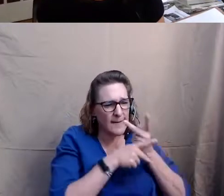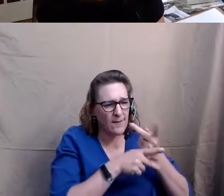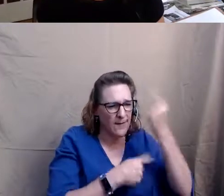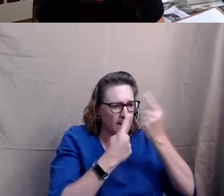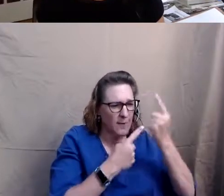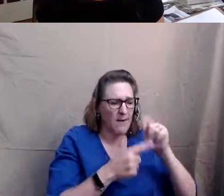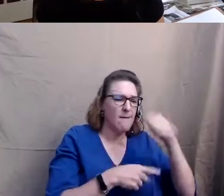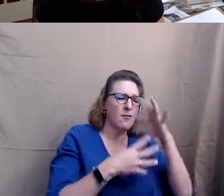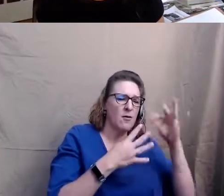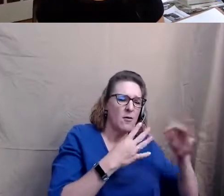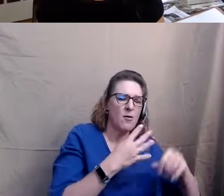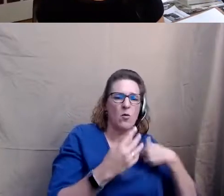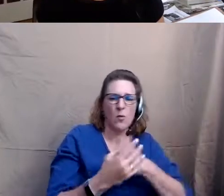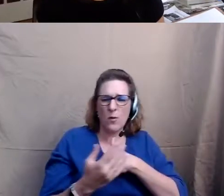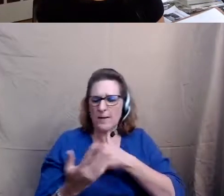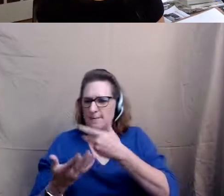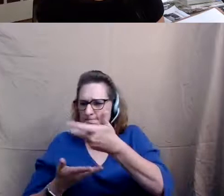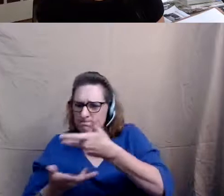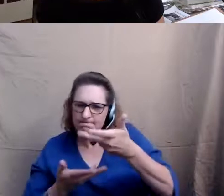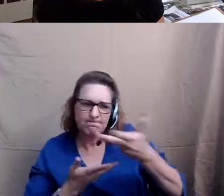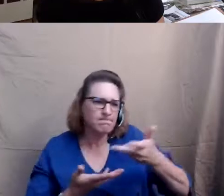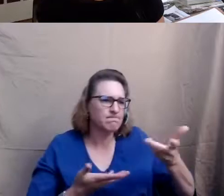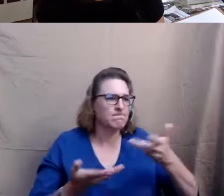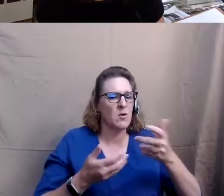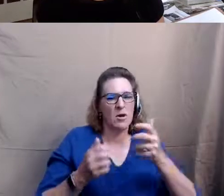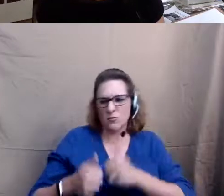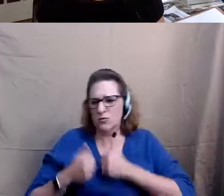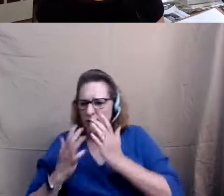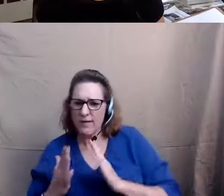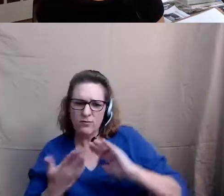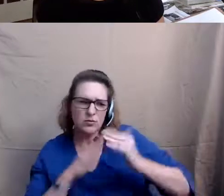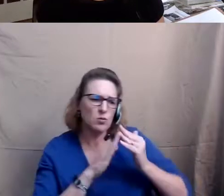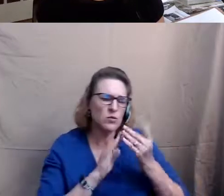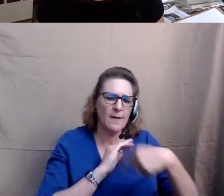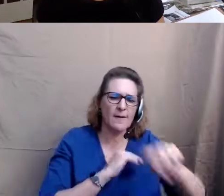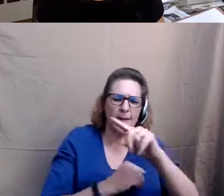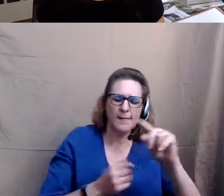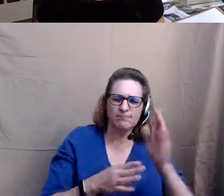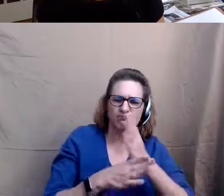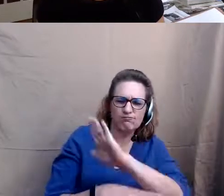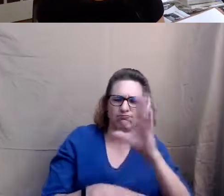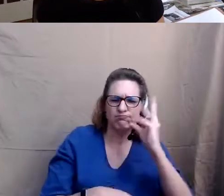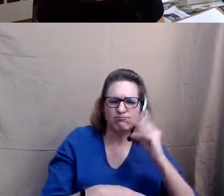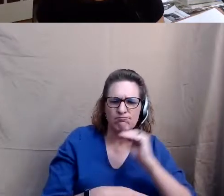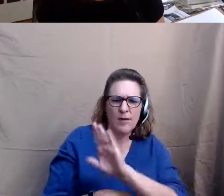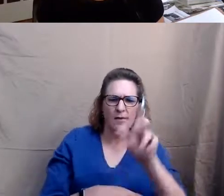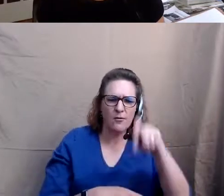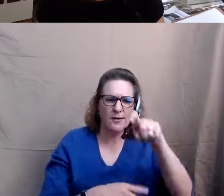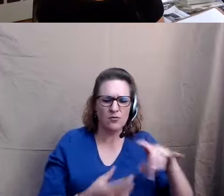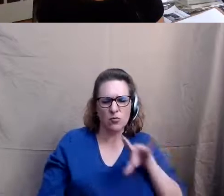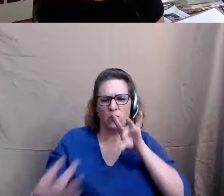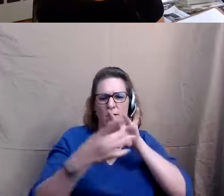of listening and hearing individual survivors and communities speak to their experiences and their needs around justice